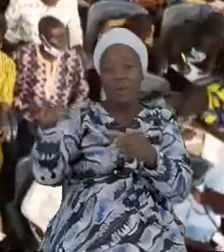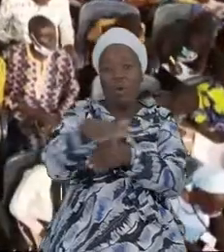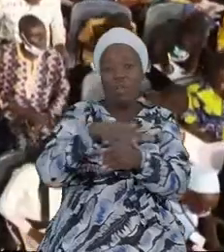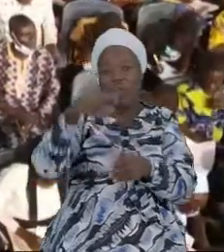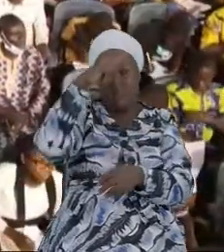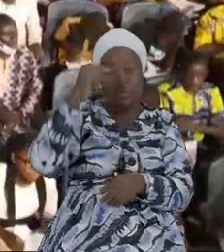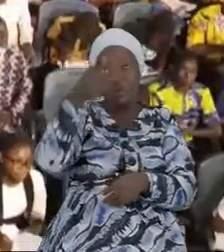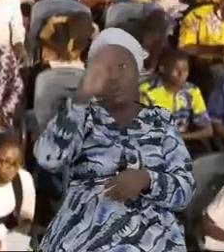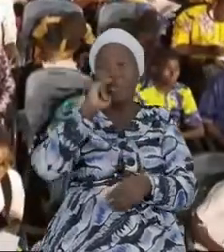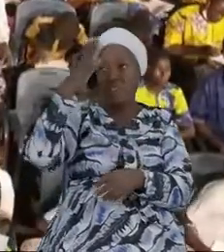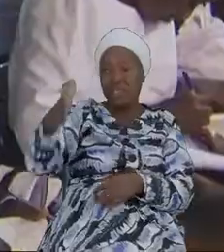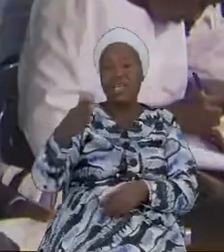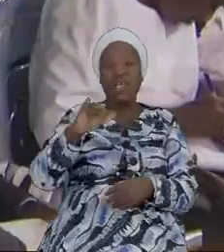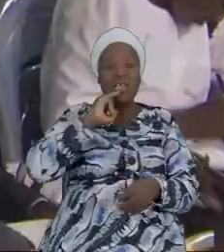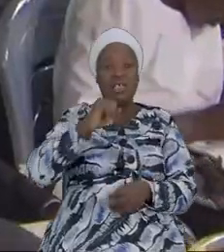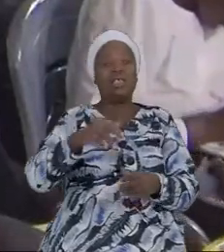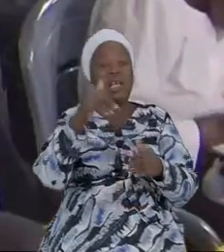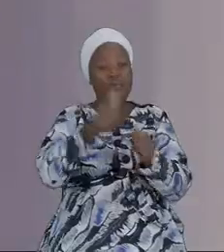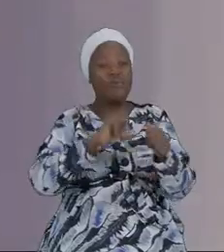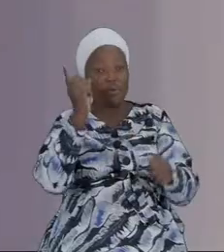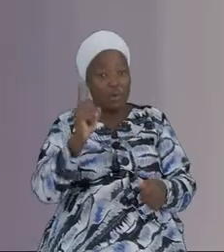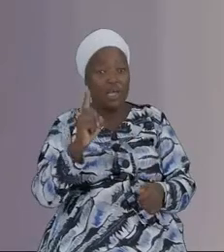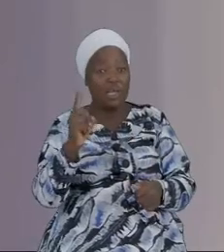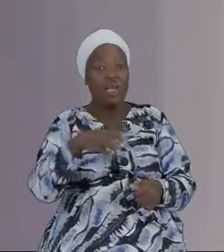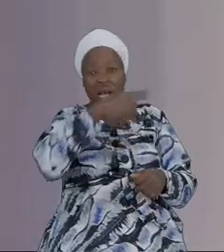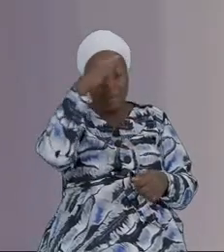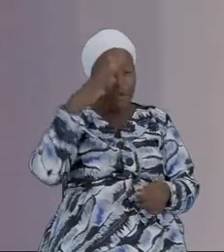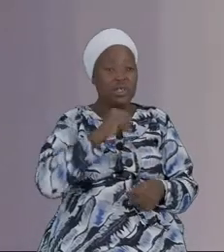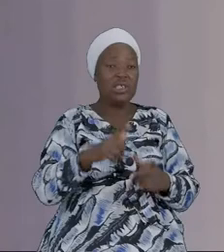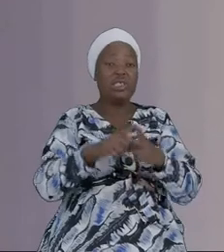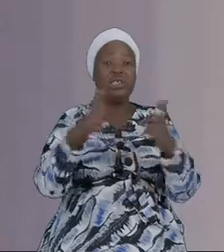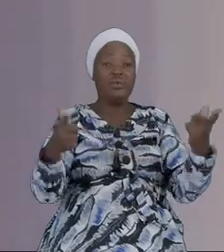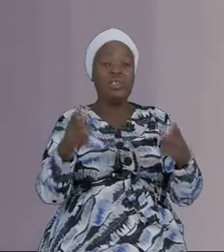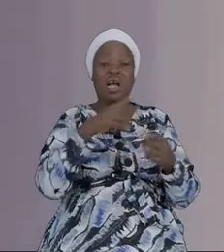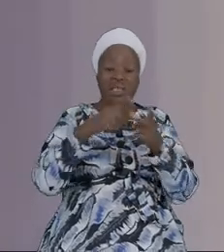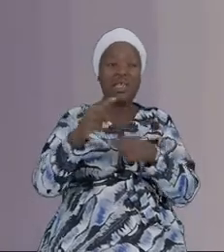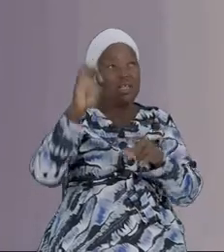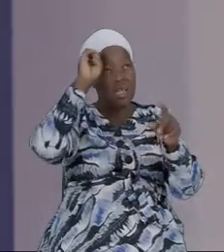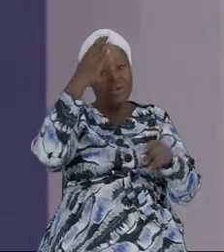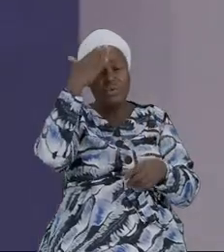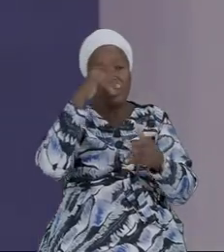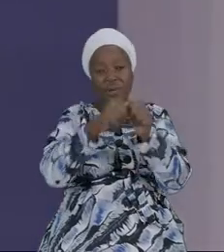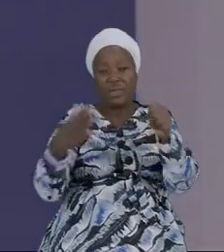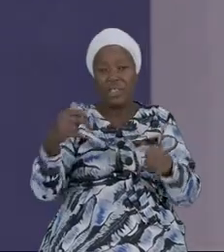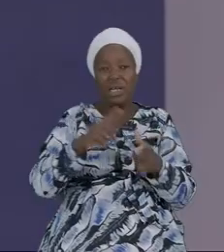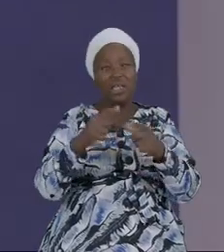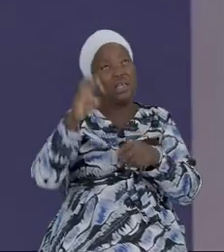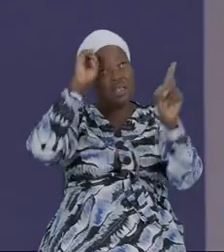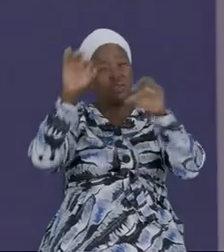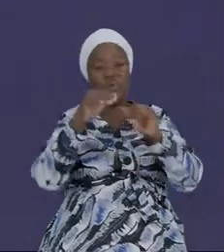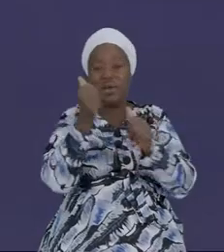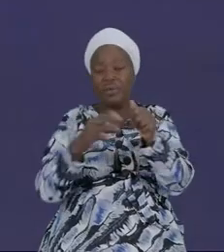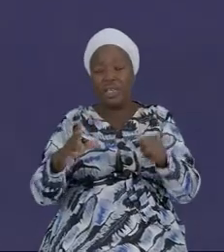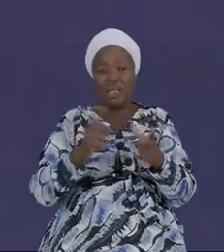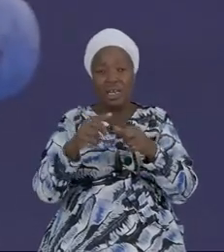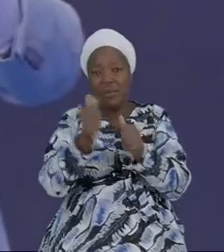there, is omnipresent, is omnipotent, is omniscient, and he knows all things, and he can do all things.